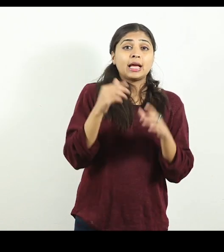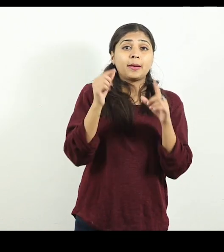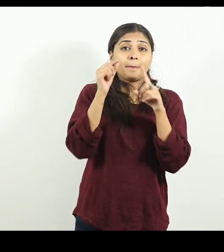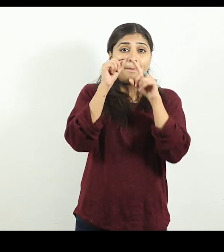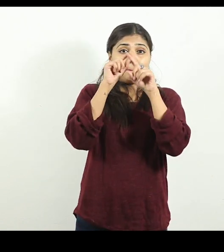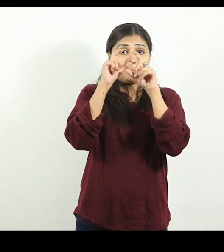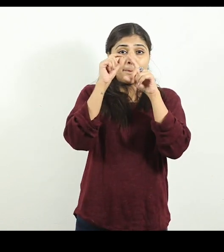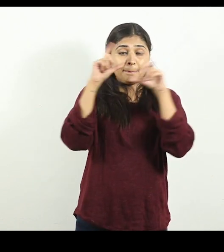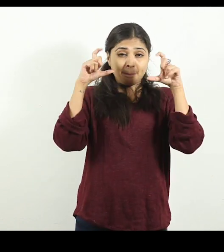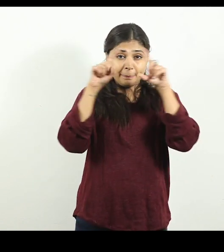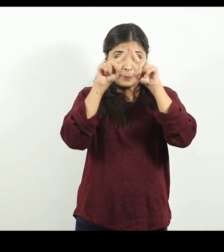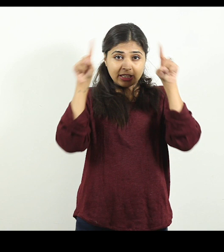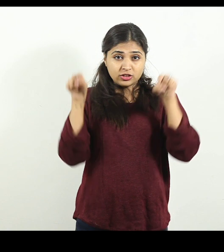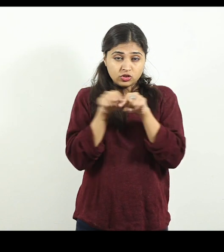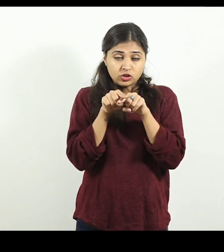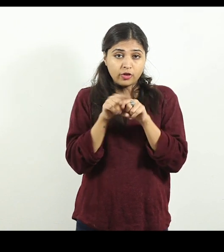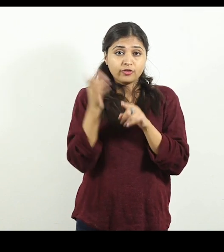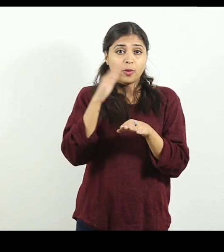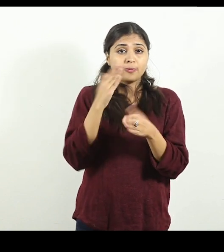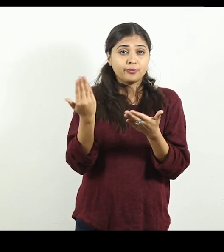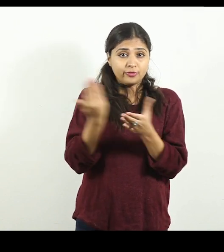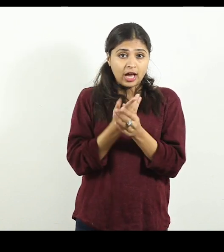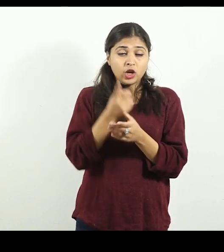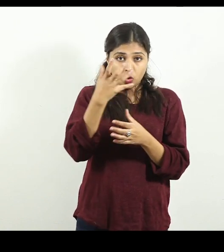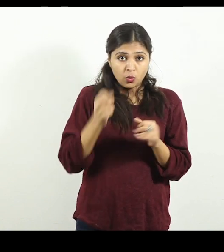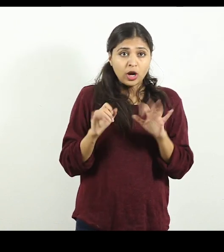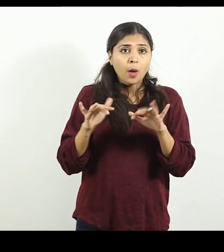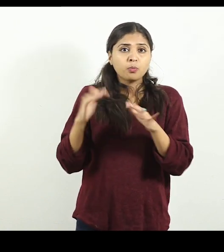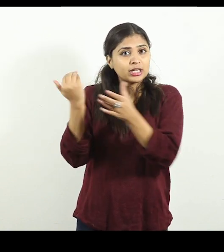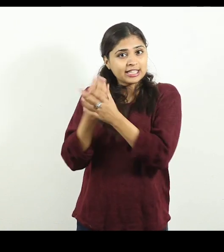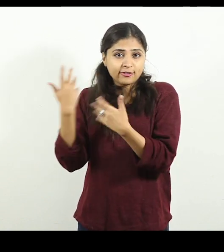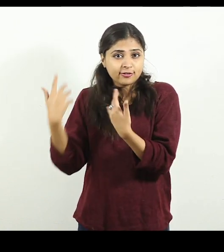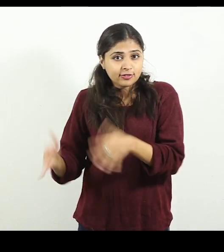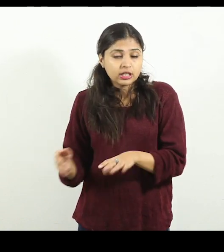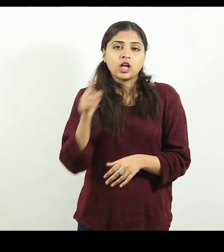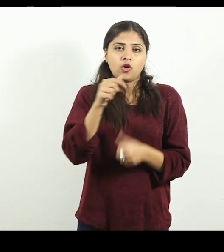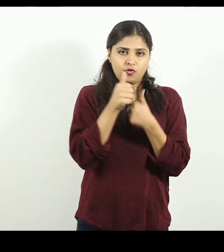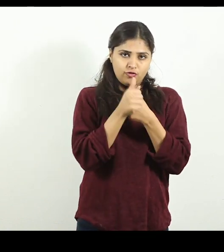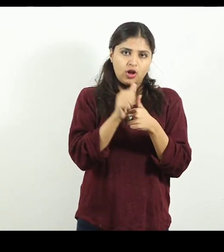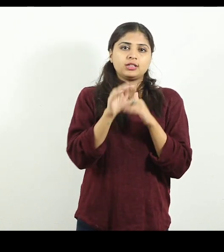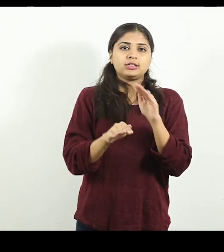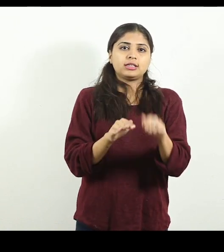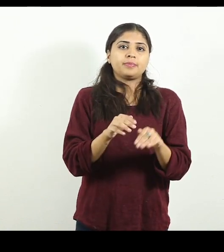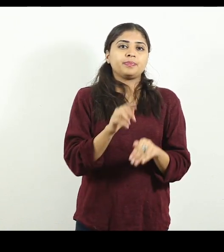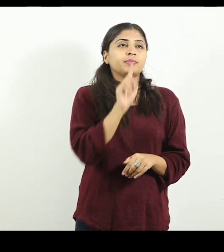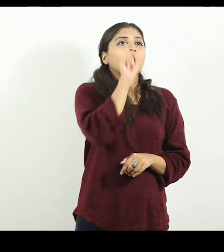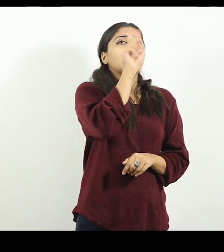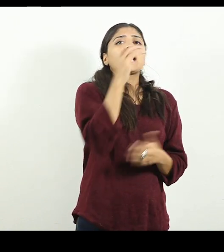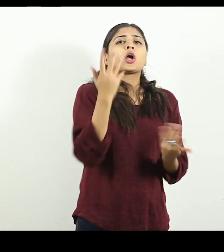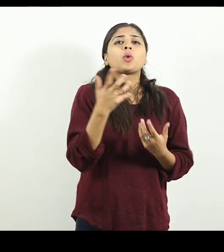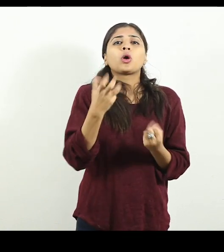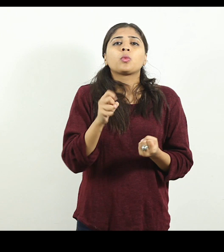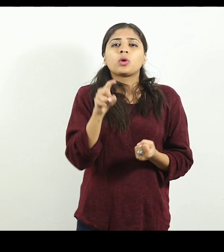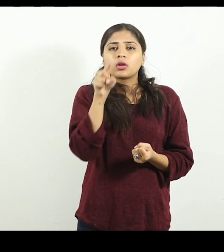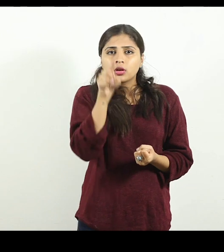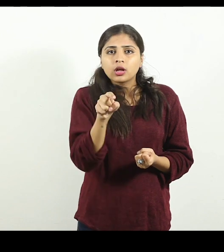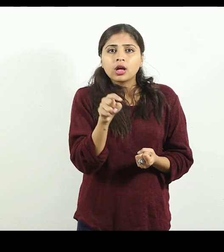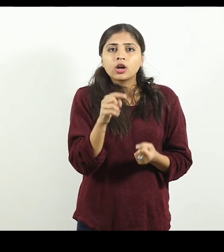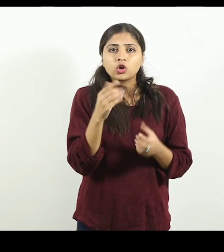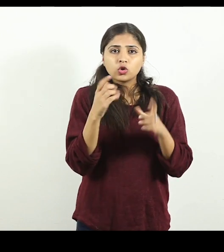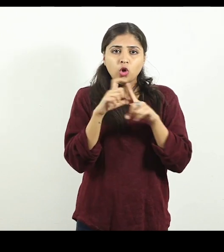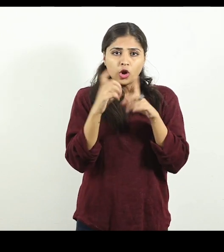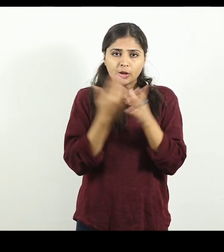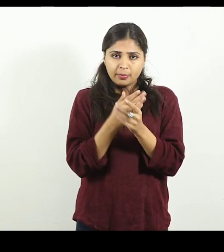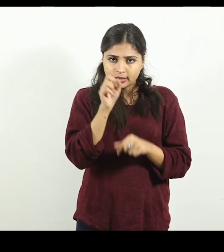Insert picture from file. In order to insert a picture saved in your computer, follow the steps given below. Number 1. Click where